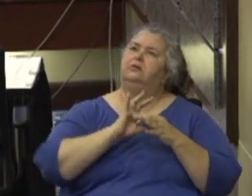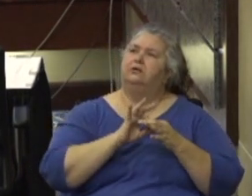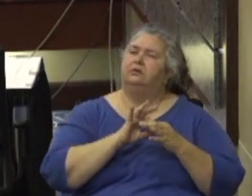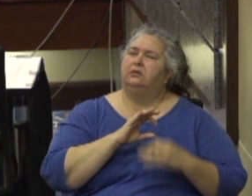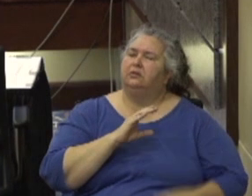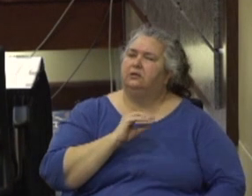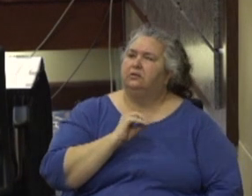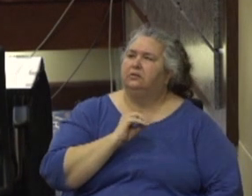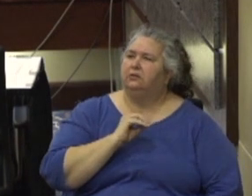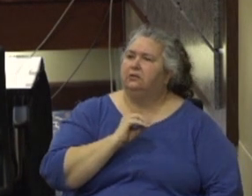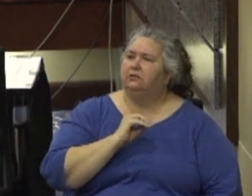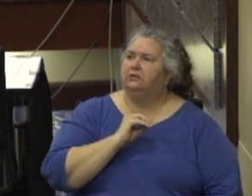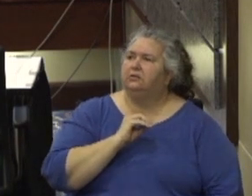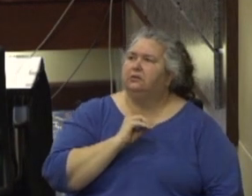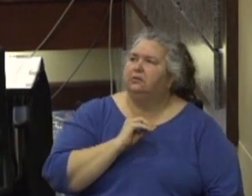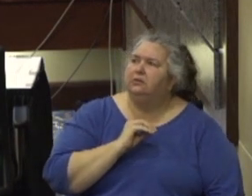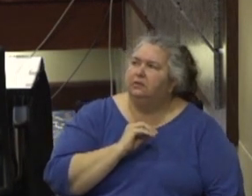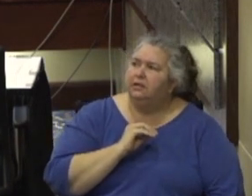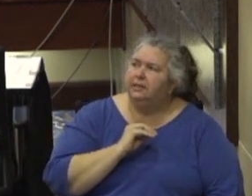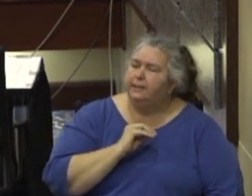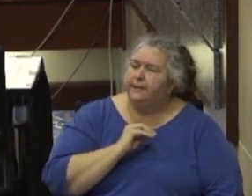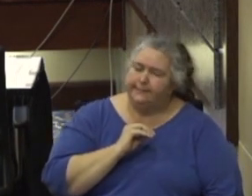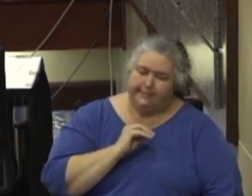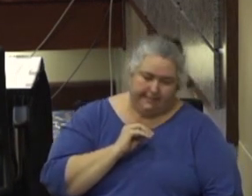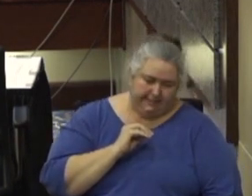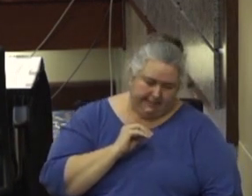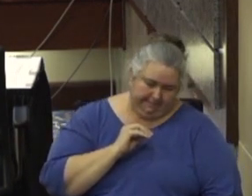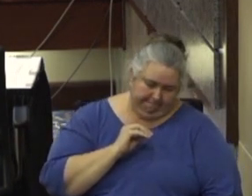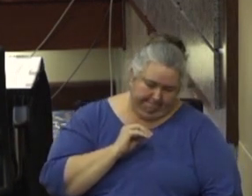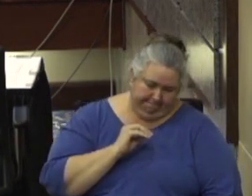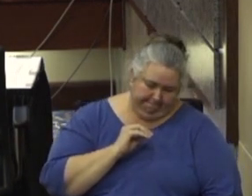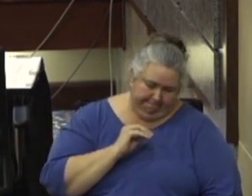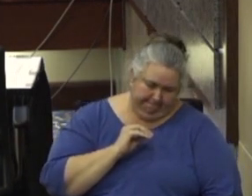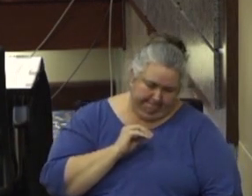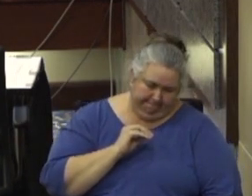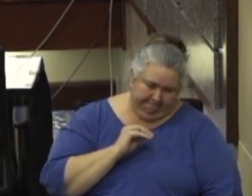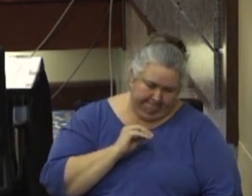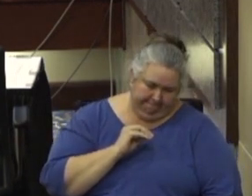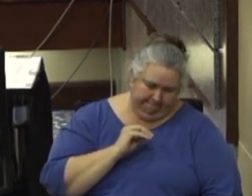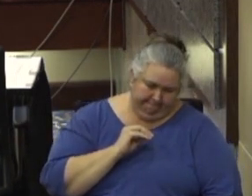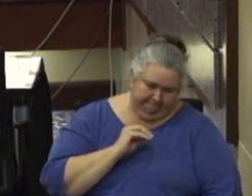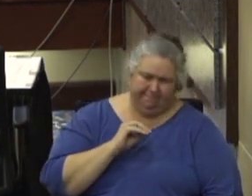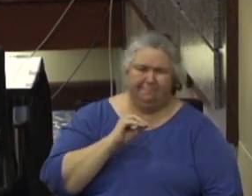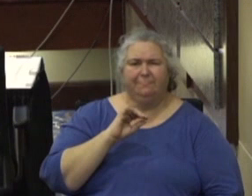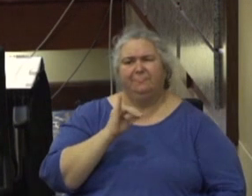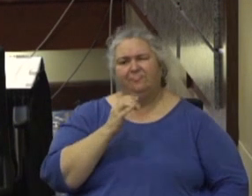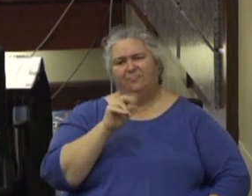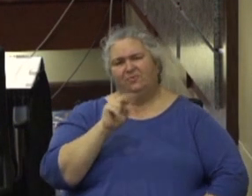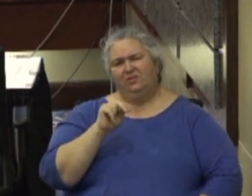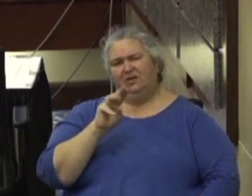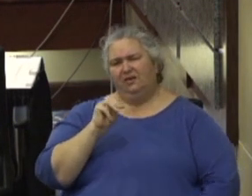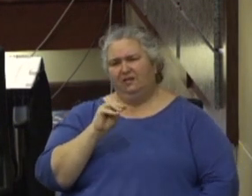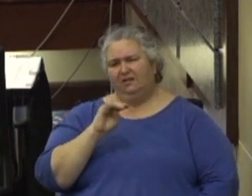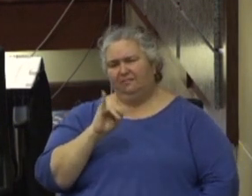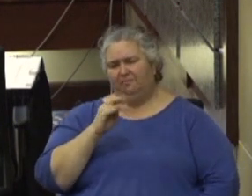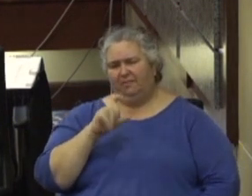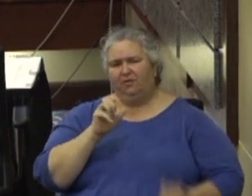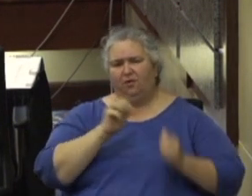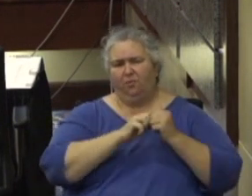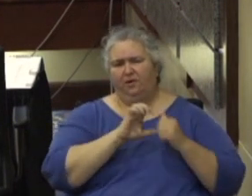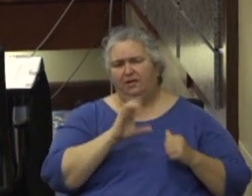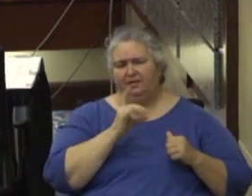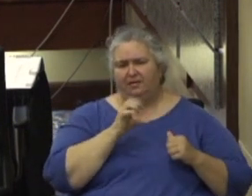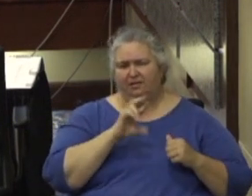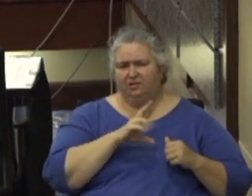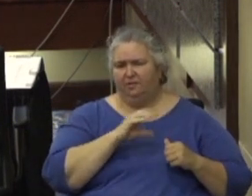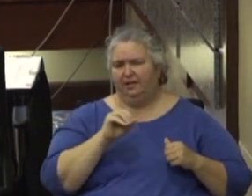have is incredible. And just going around with the logos here, John Bible at Centex African American Chamber,